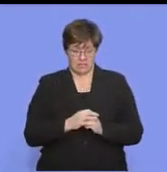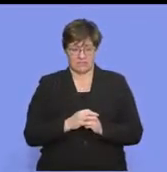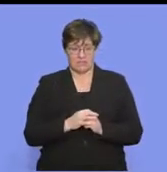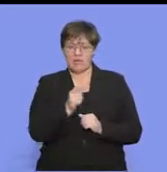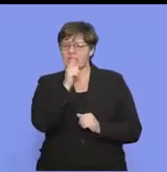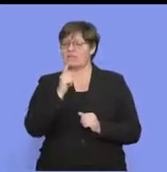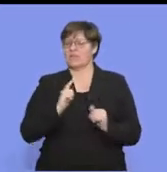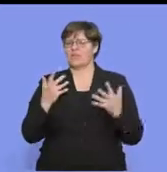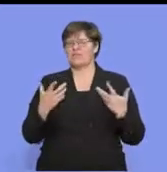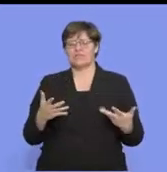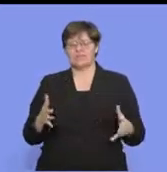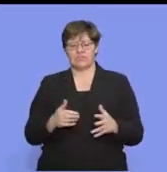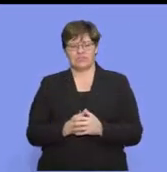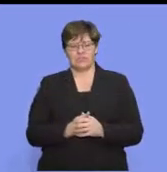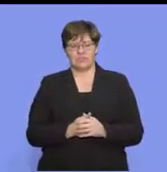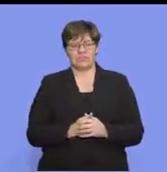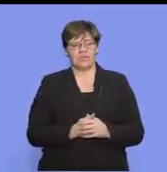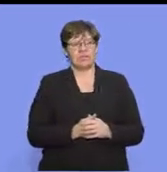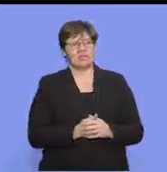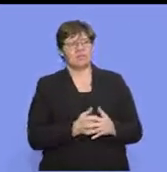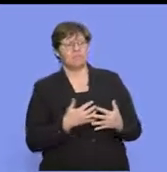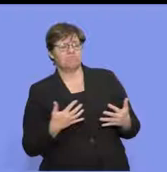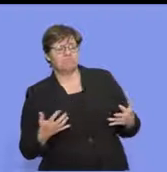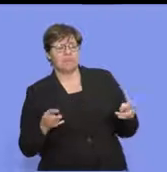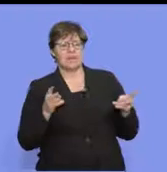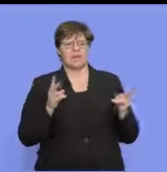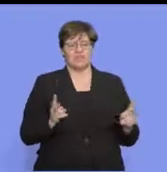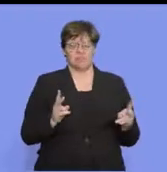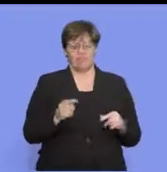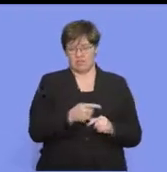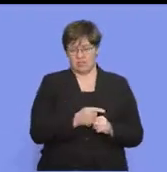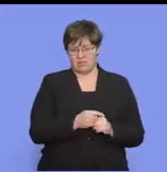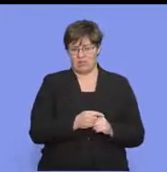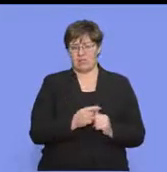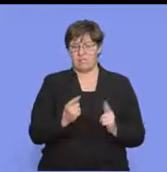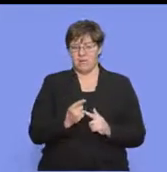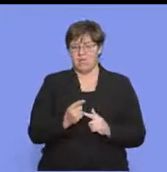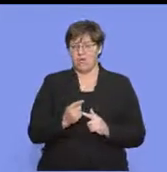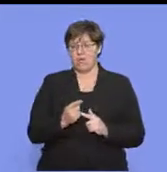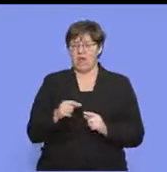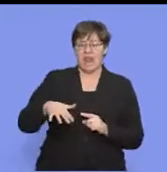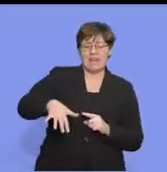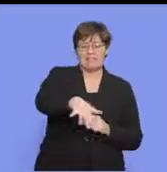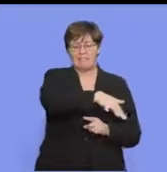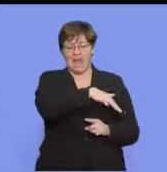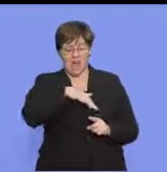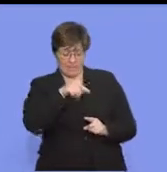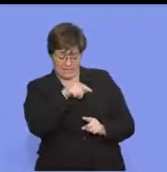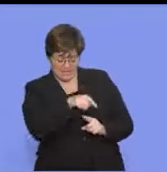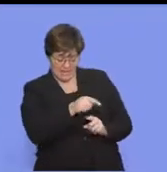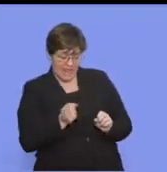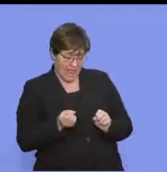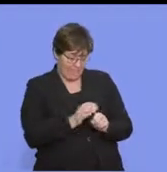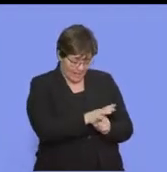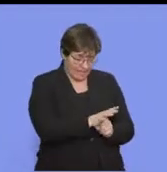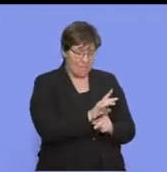us that it's more in the natural, so there's factors from the environment that would then affect it. So